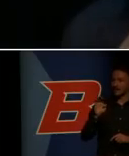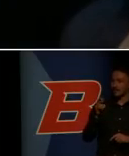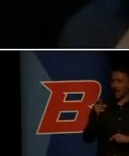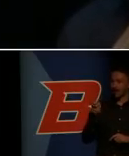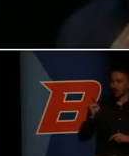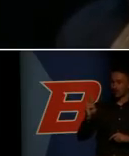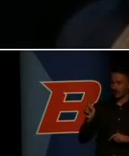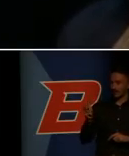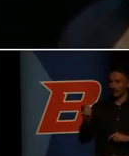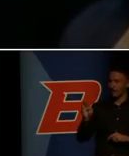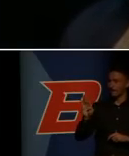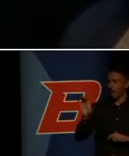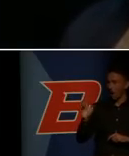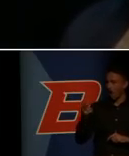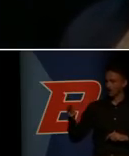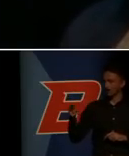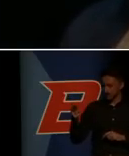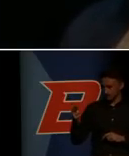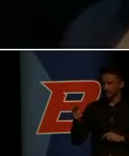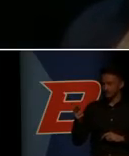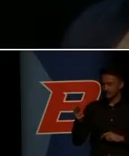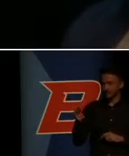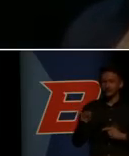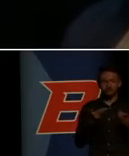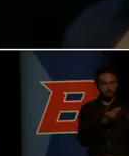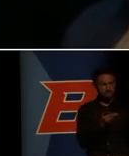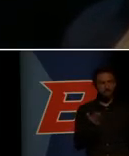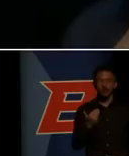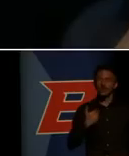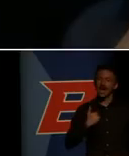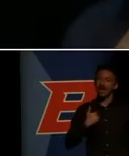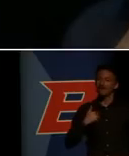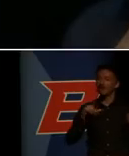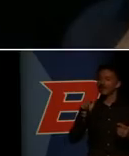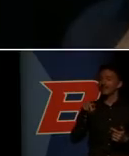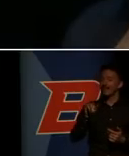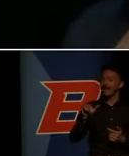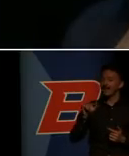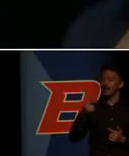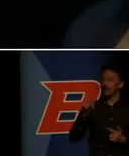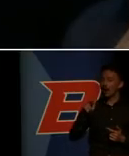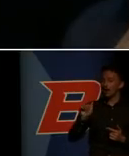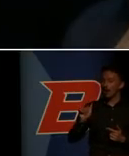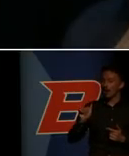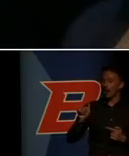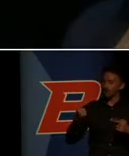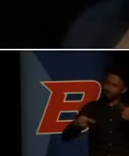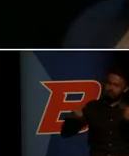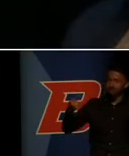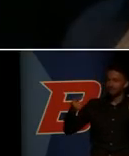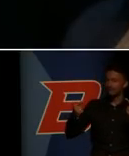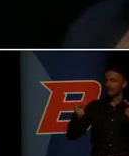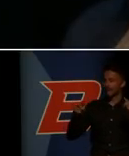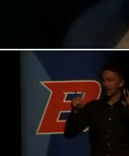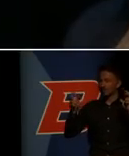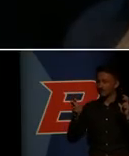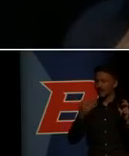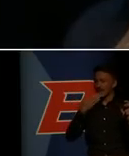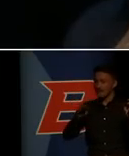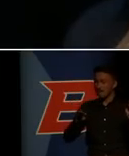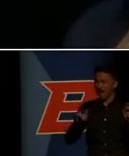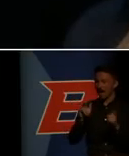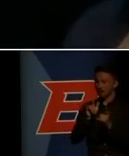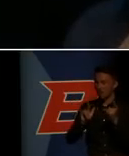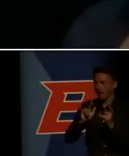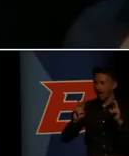hear what the result might sound like. We present to you the Lady Gaga Fugue, based on the theme Bad Romance, written by Giovanni Dottori,